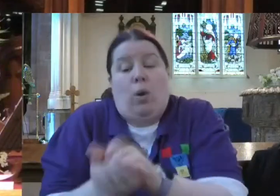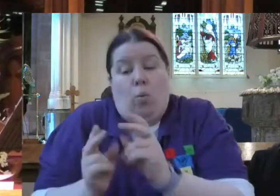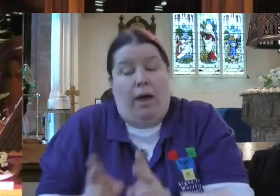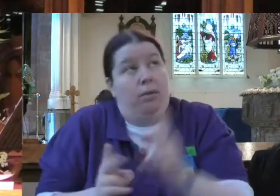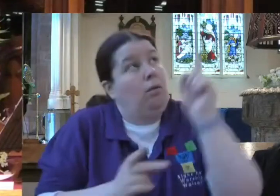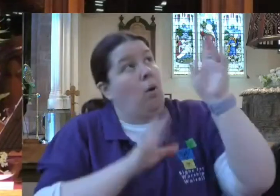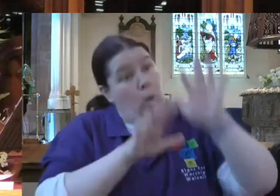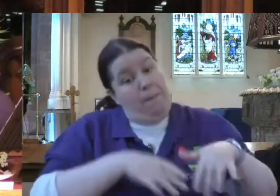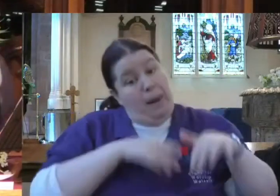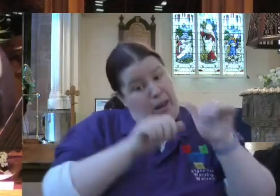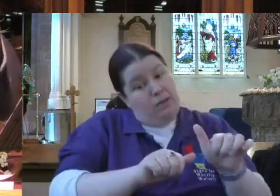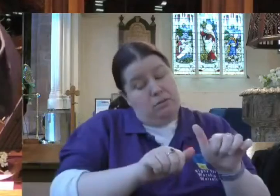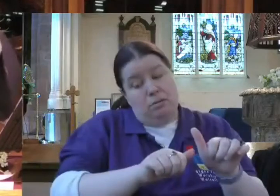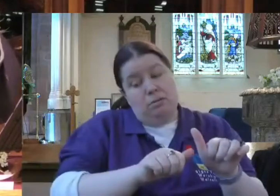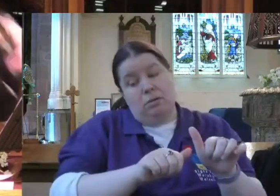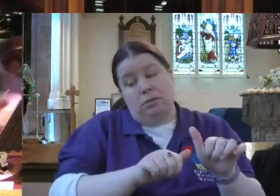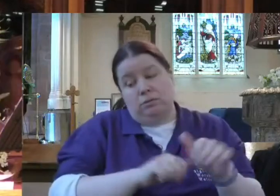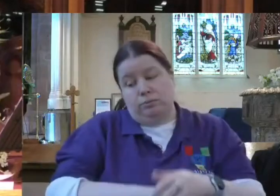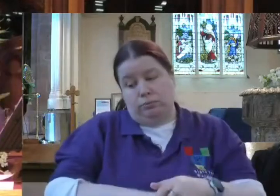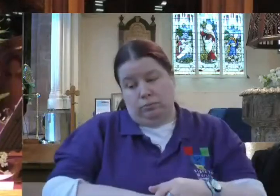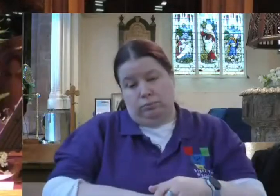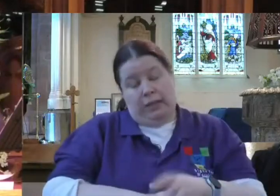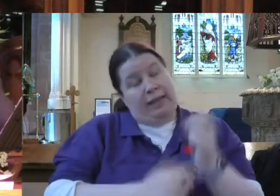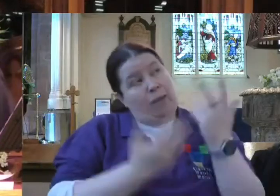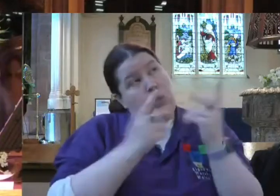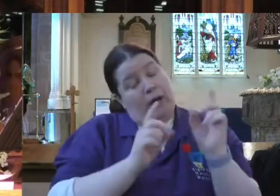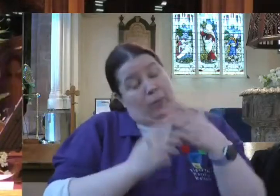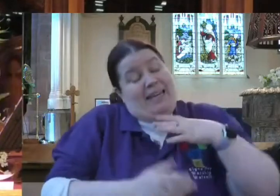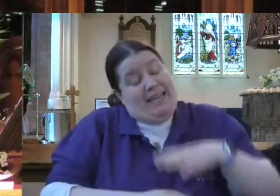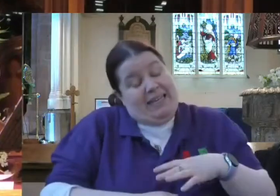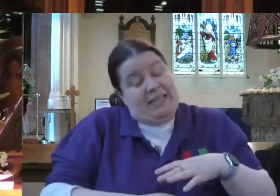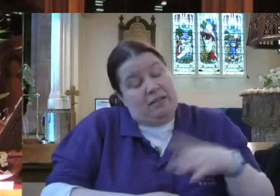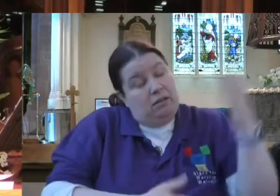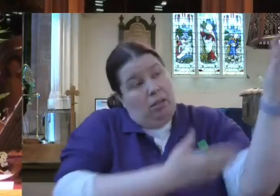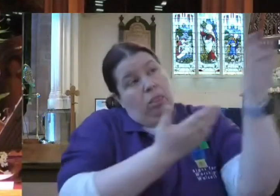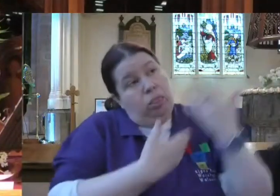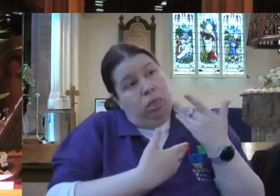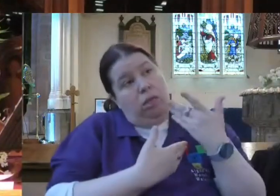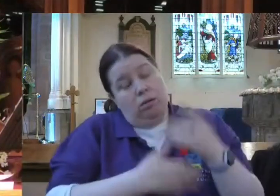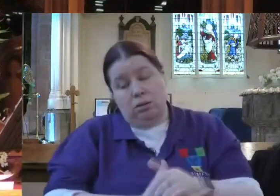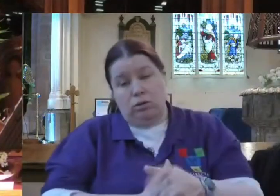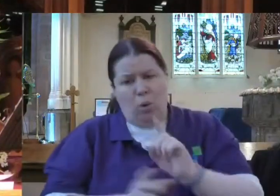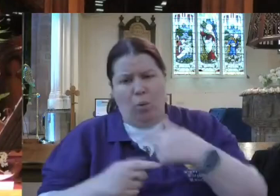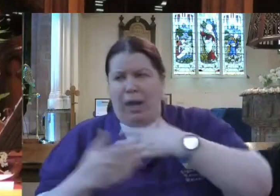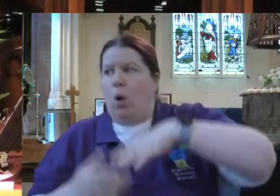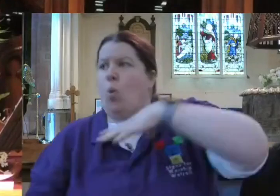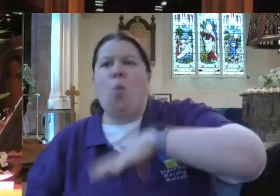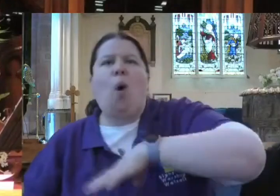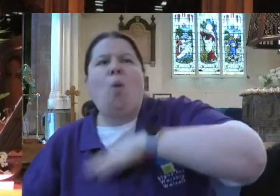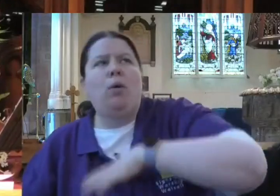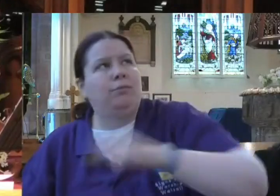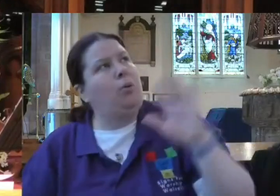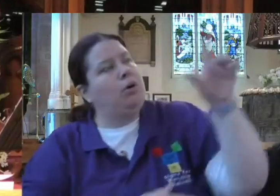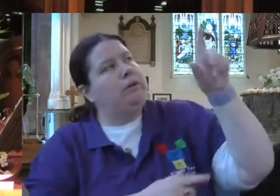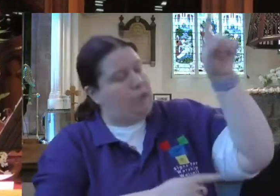blesses us. God rewards us in what he thinks is the right way, not necessarily what we want or we think is the right